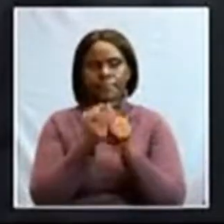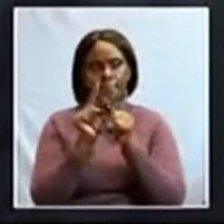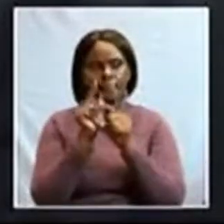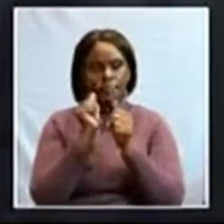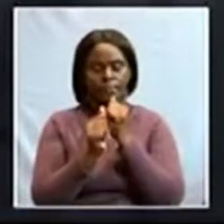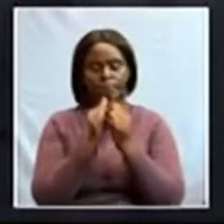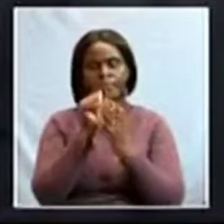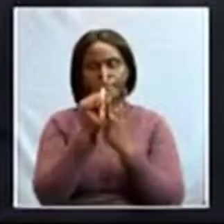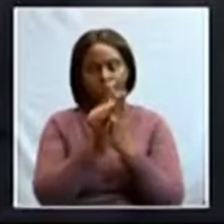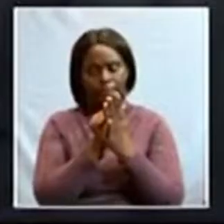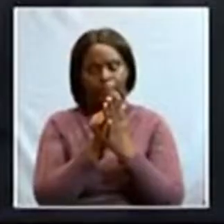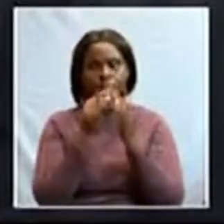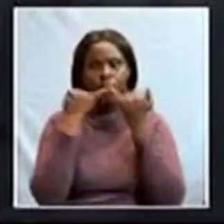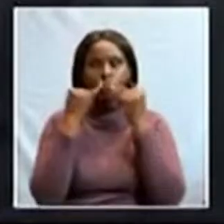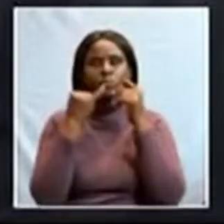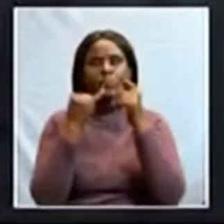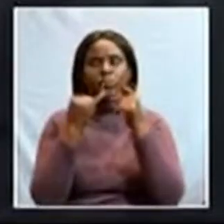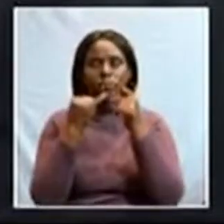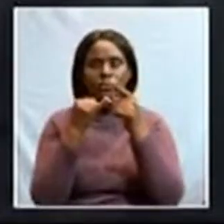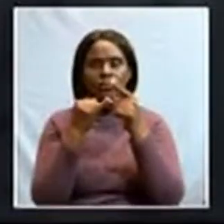Which law informed you